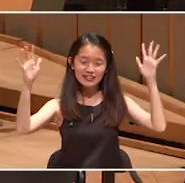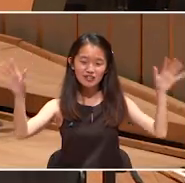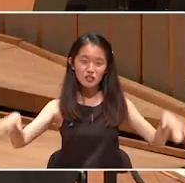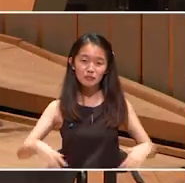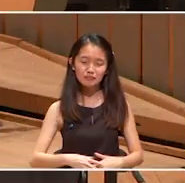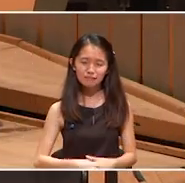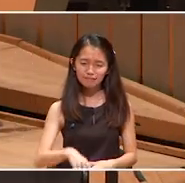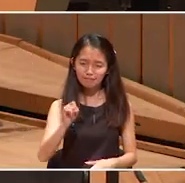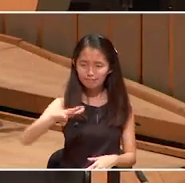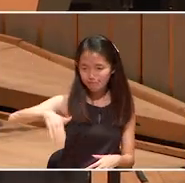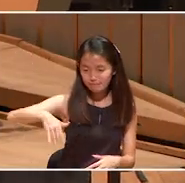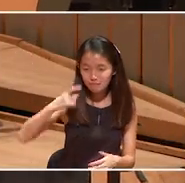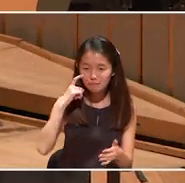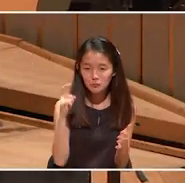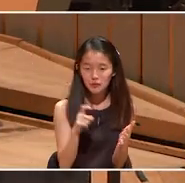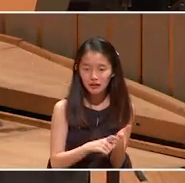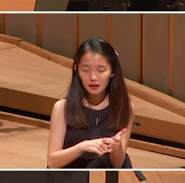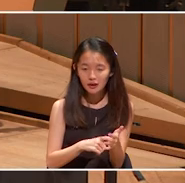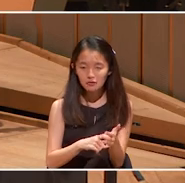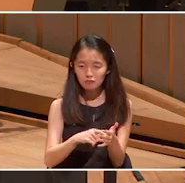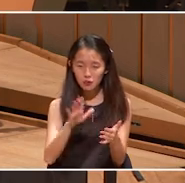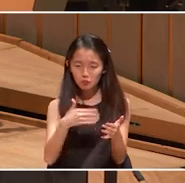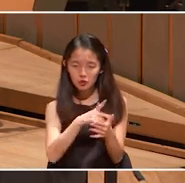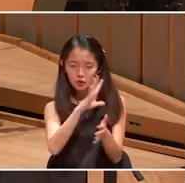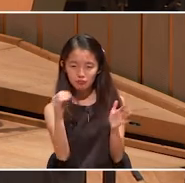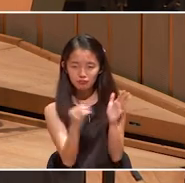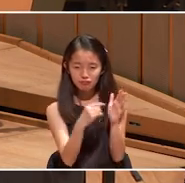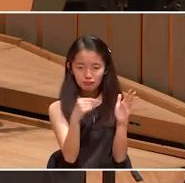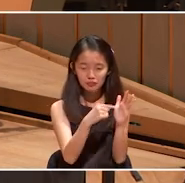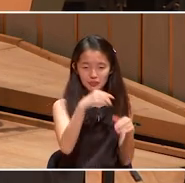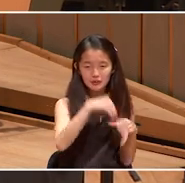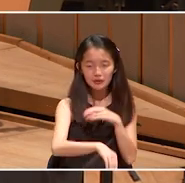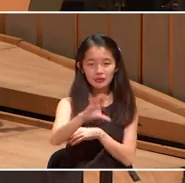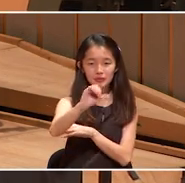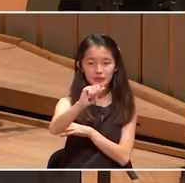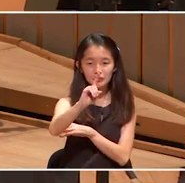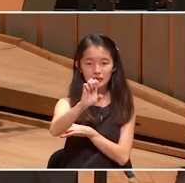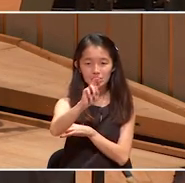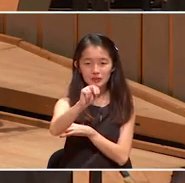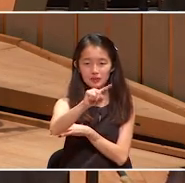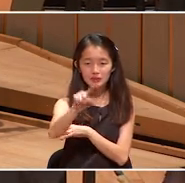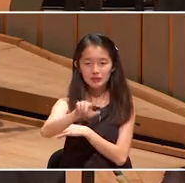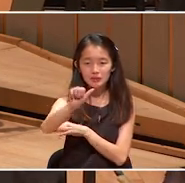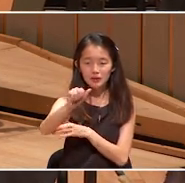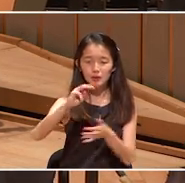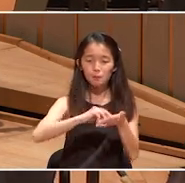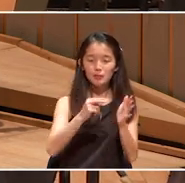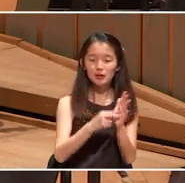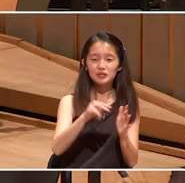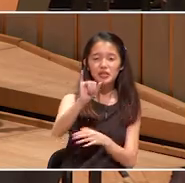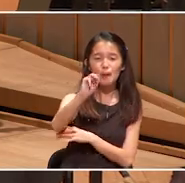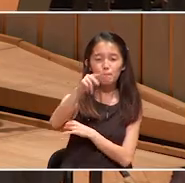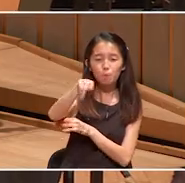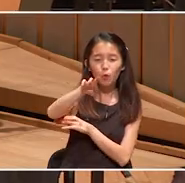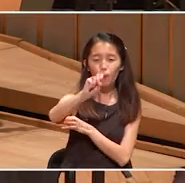If you haven't noticed, there was a little piece in there, it's a cadenza, which you wrote in response. You were